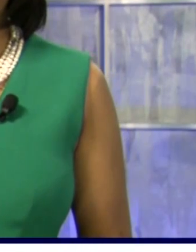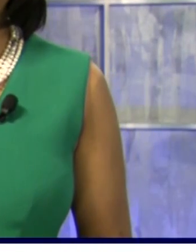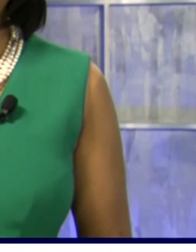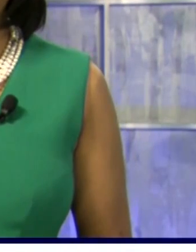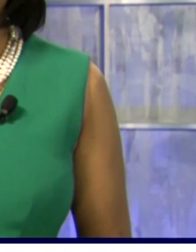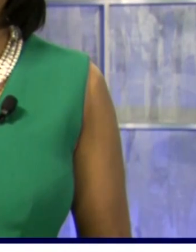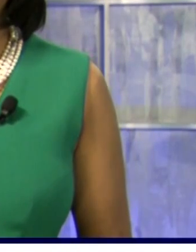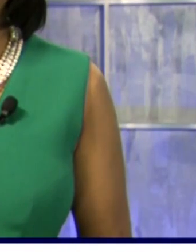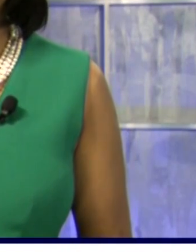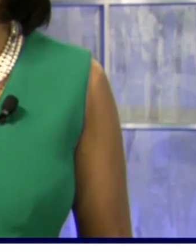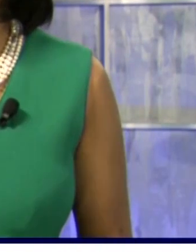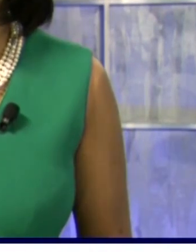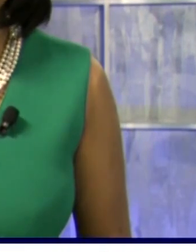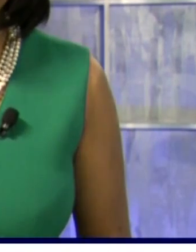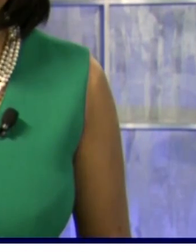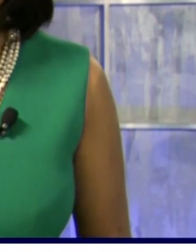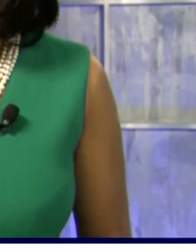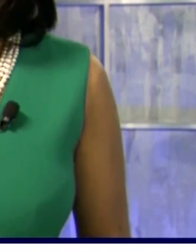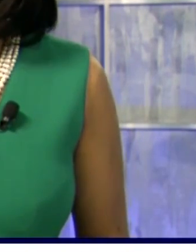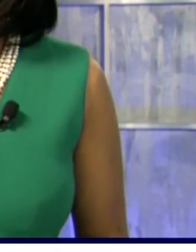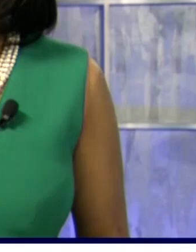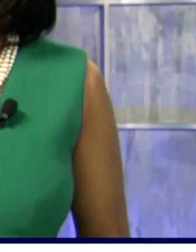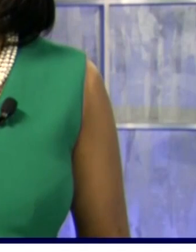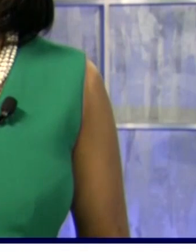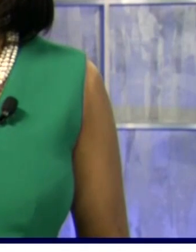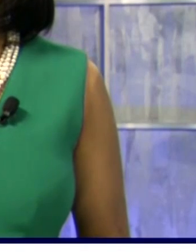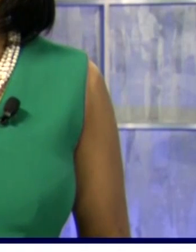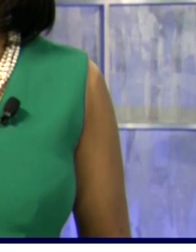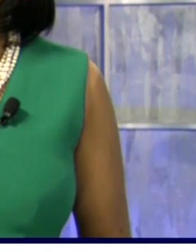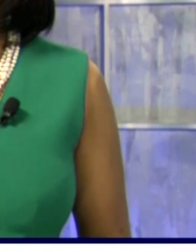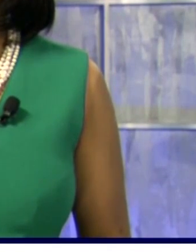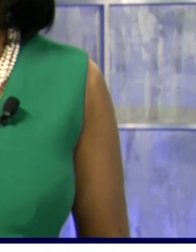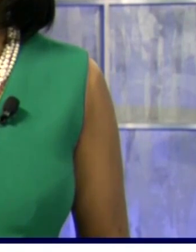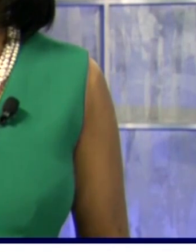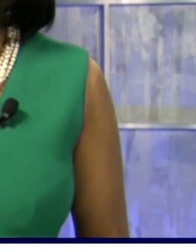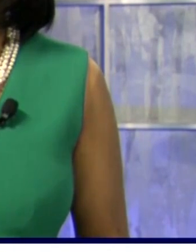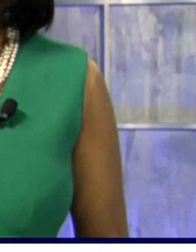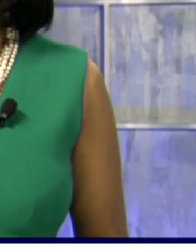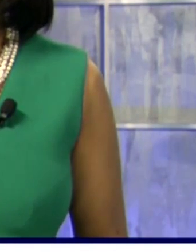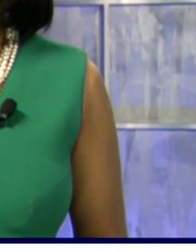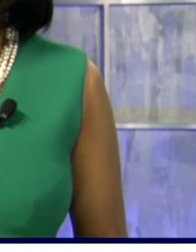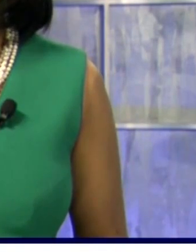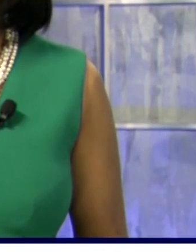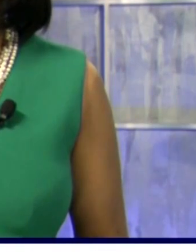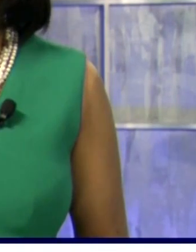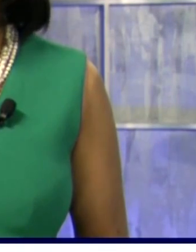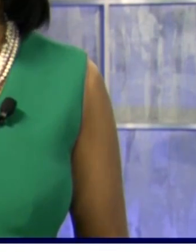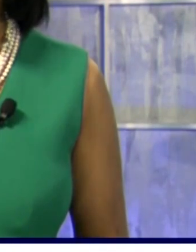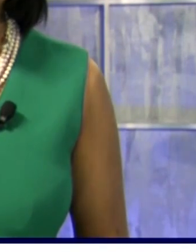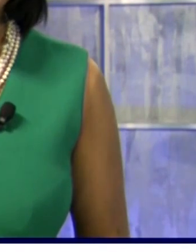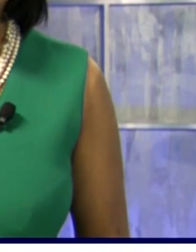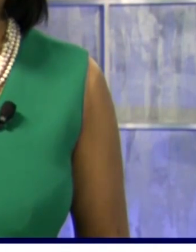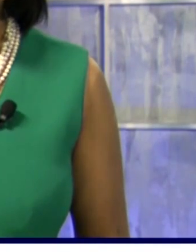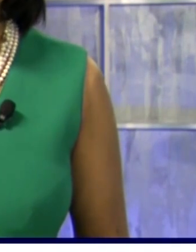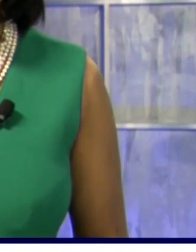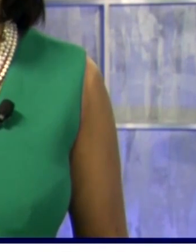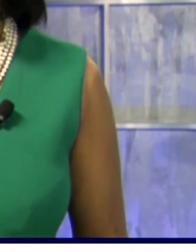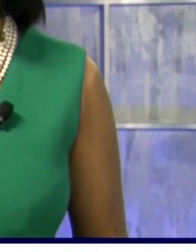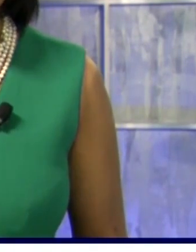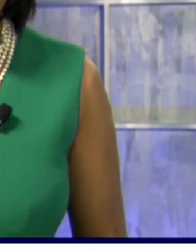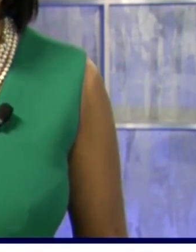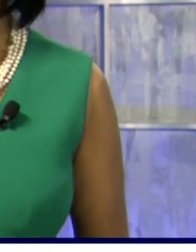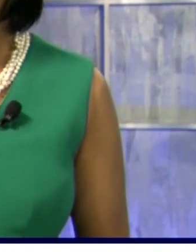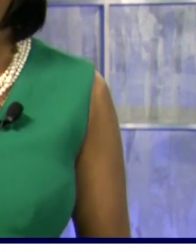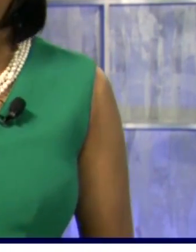A very good evening to you. I'm Lisa Lord, and in our news, a new study suggests that not enough Barbadians are changing their risky